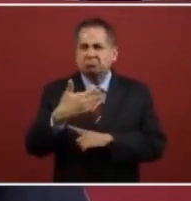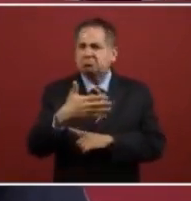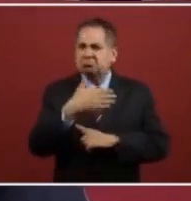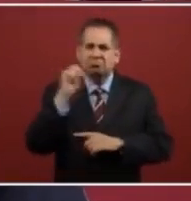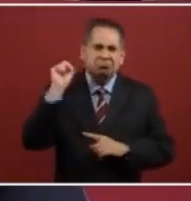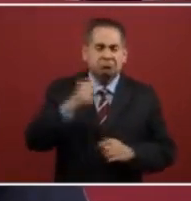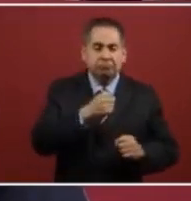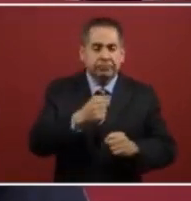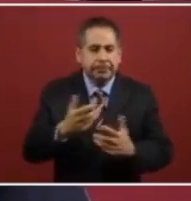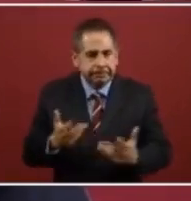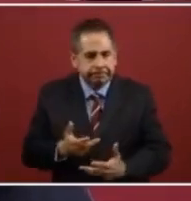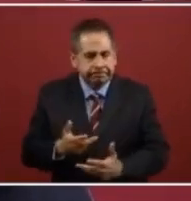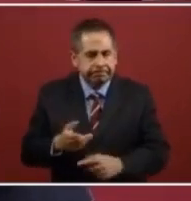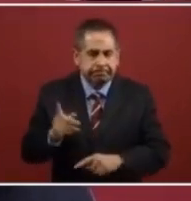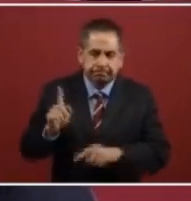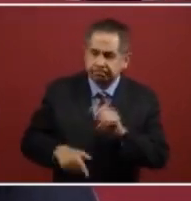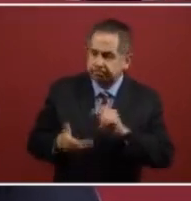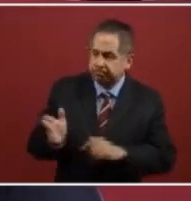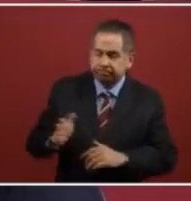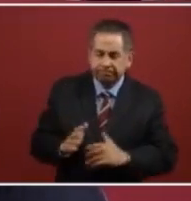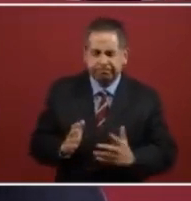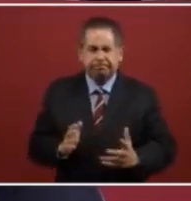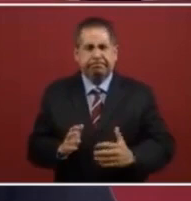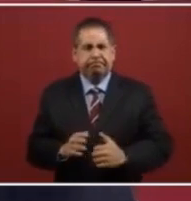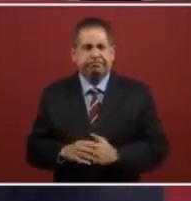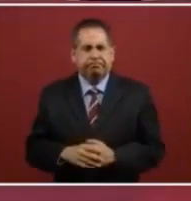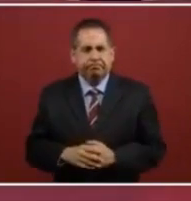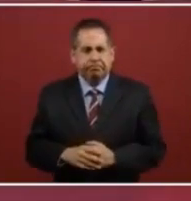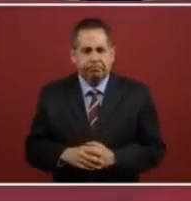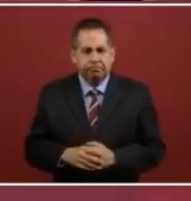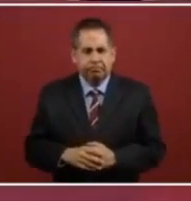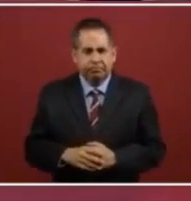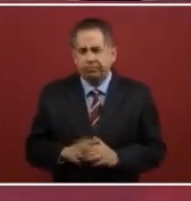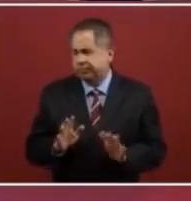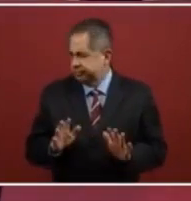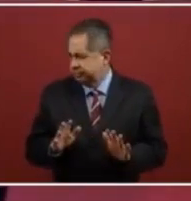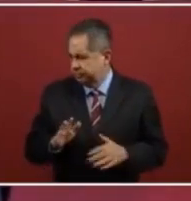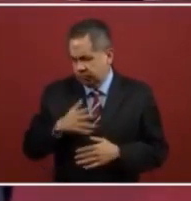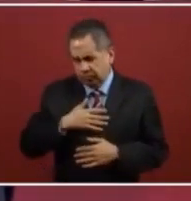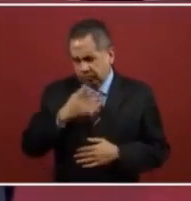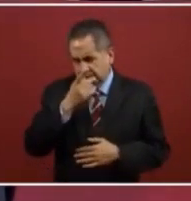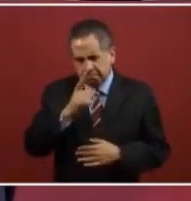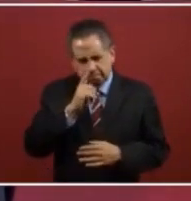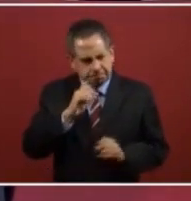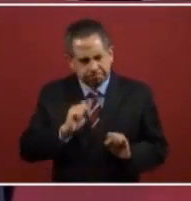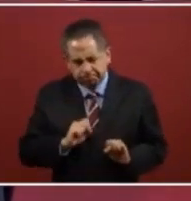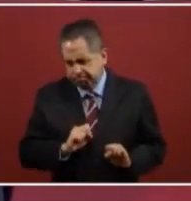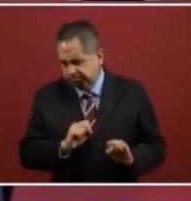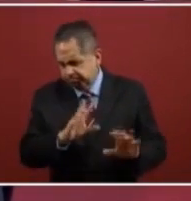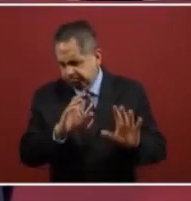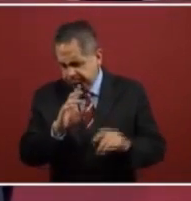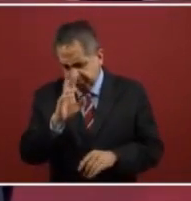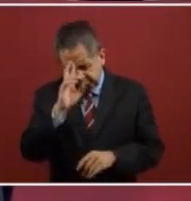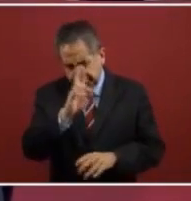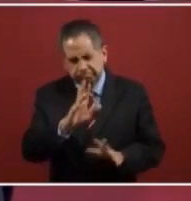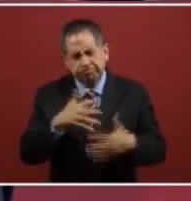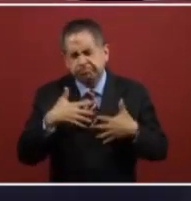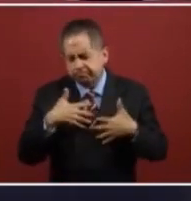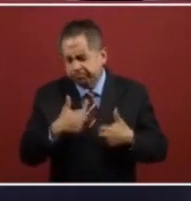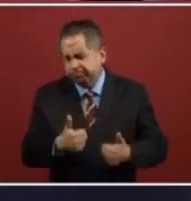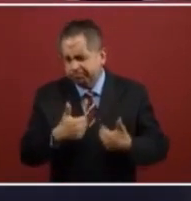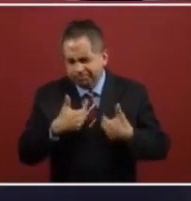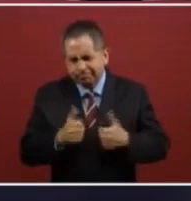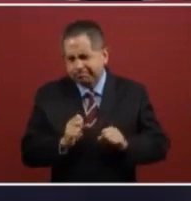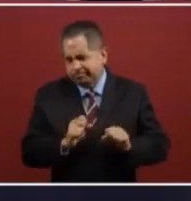and they, Yo les diría que hay que ser tolerantes. he says, let's be tolerant